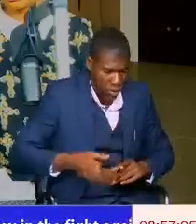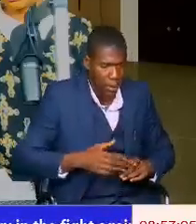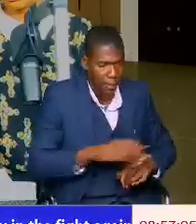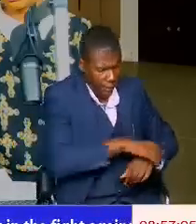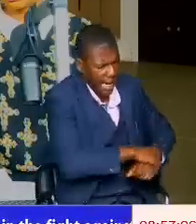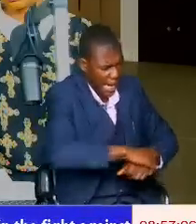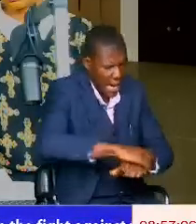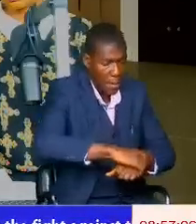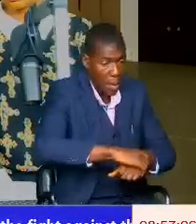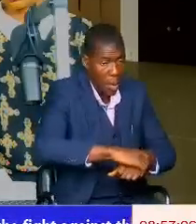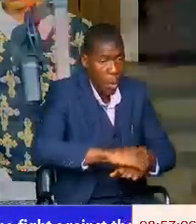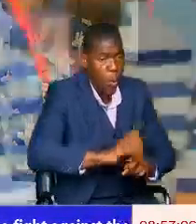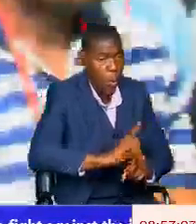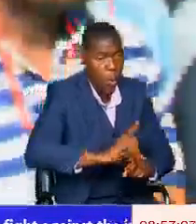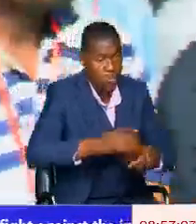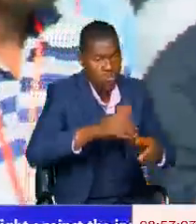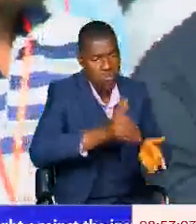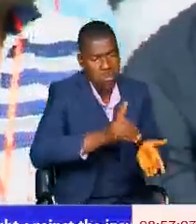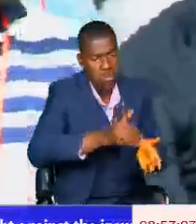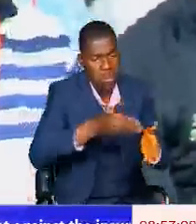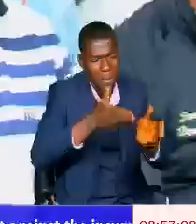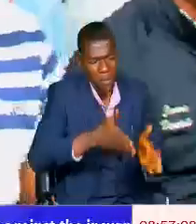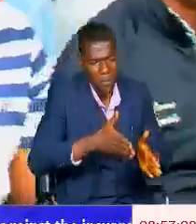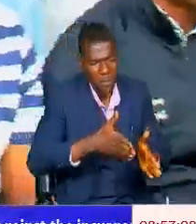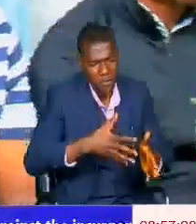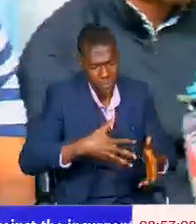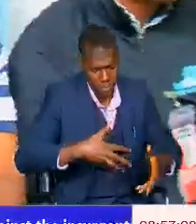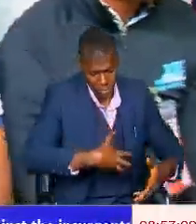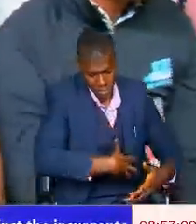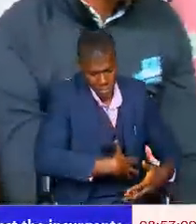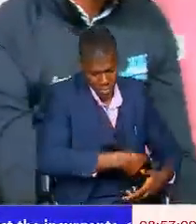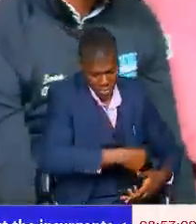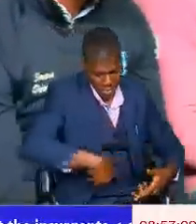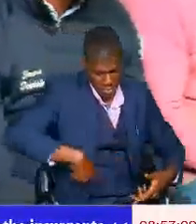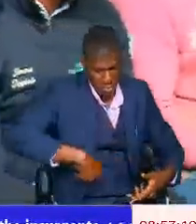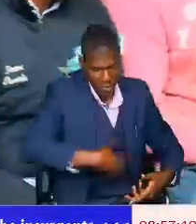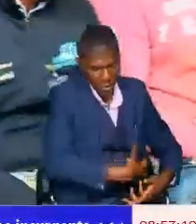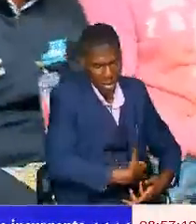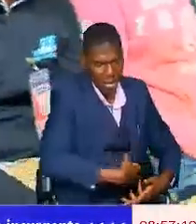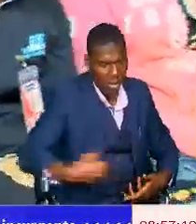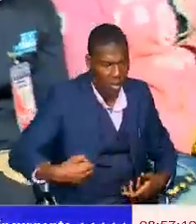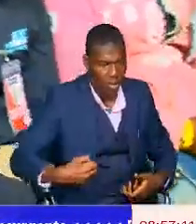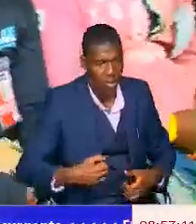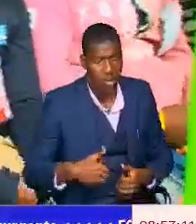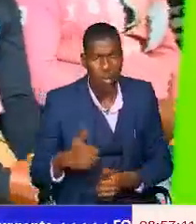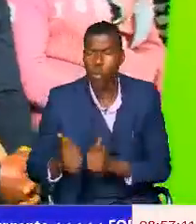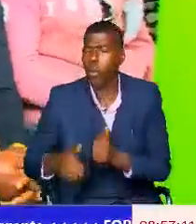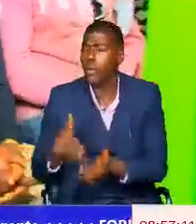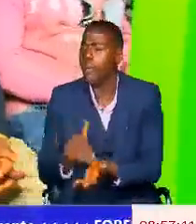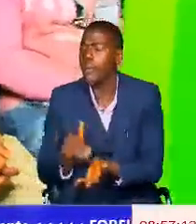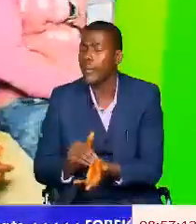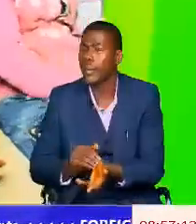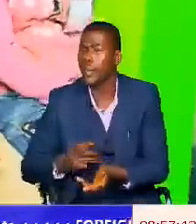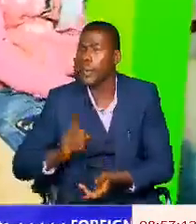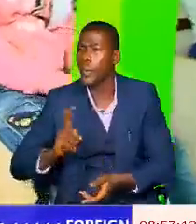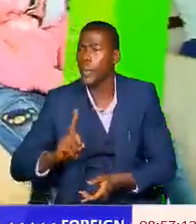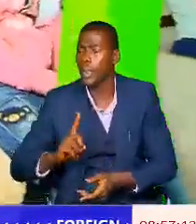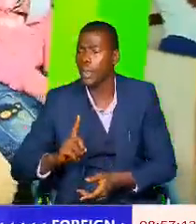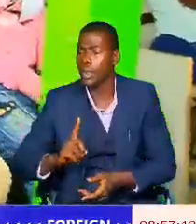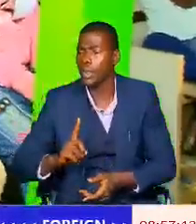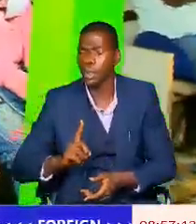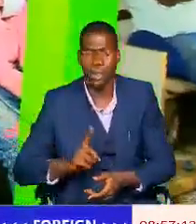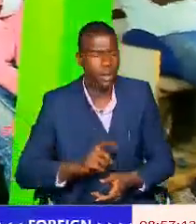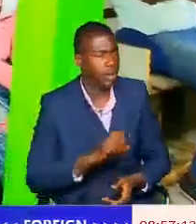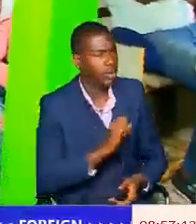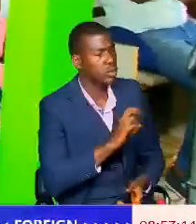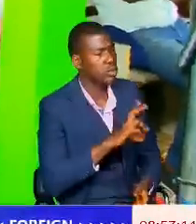an to a doctor to abort it. Which doctor? Where then carry you go for the abortion? It was in Suleja, so